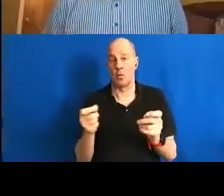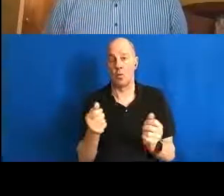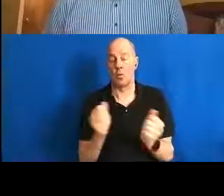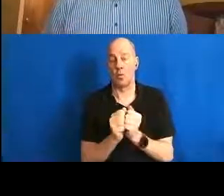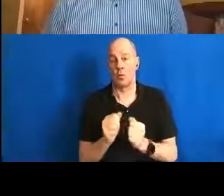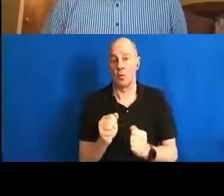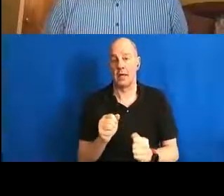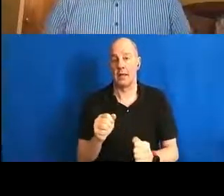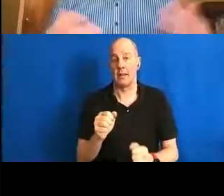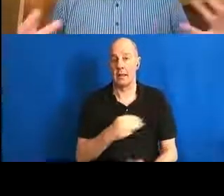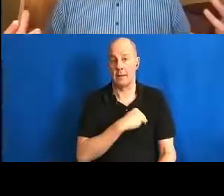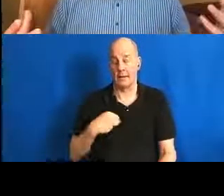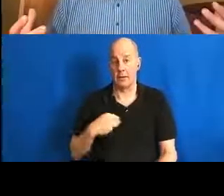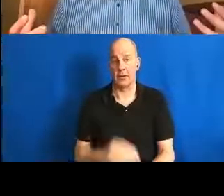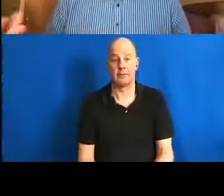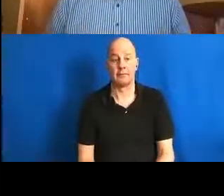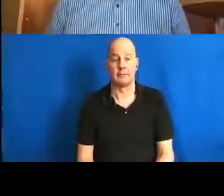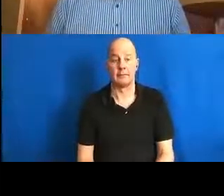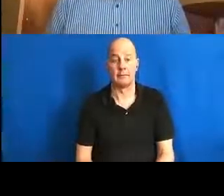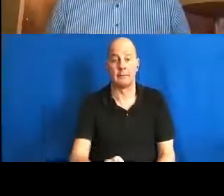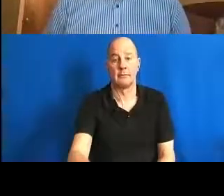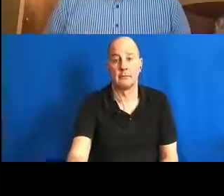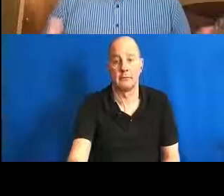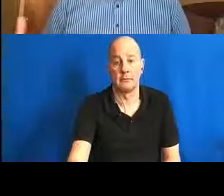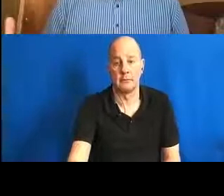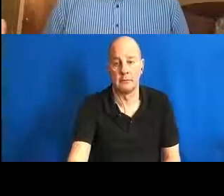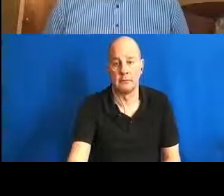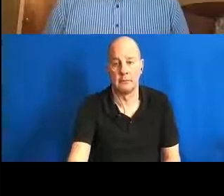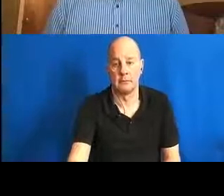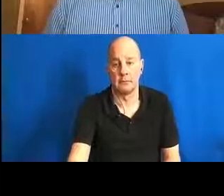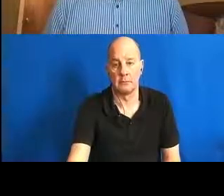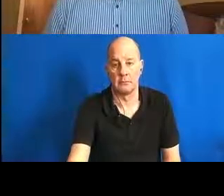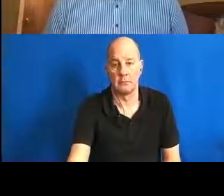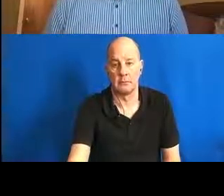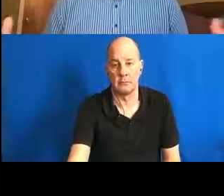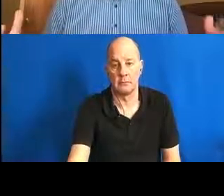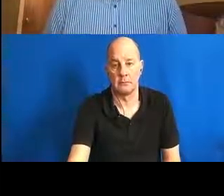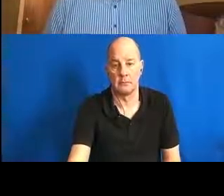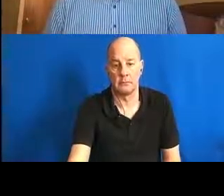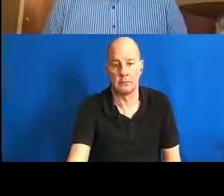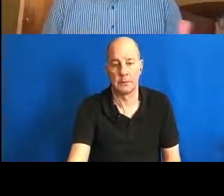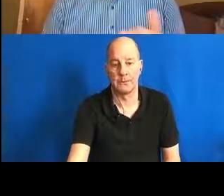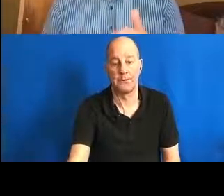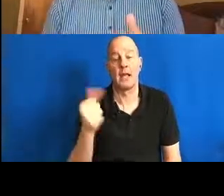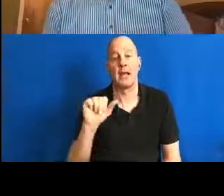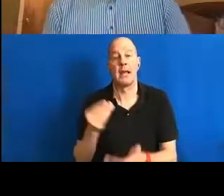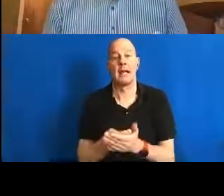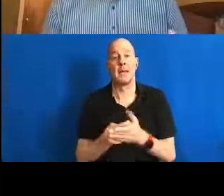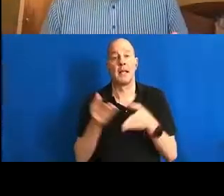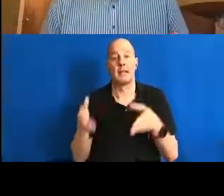And the third is that any leftover money in what we call cooperative taxation surplus,